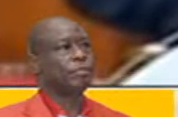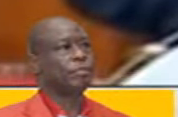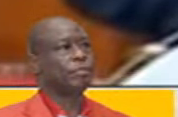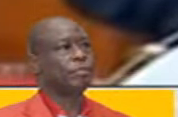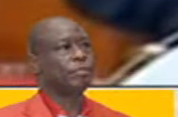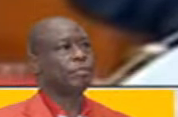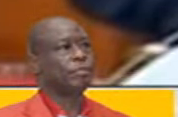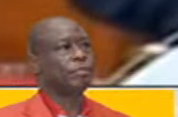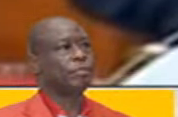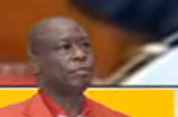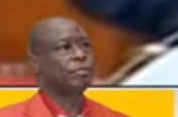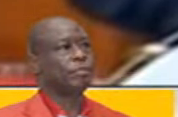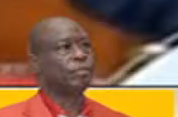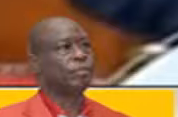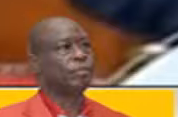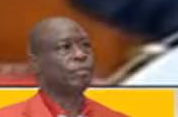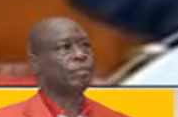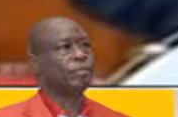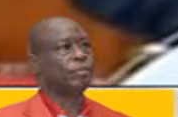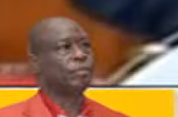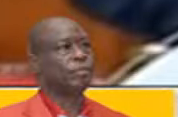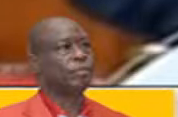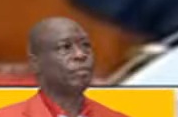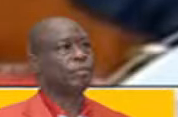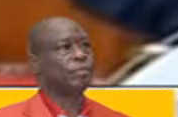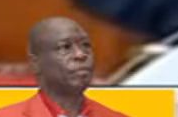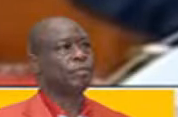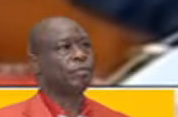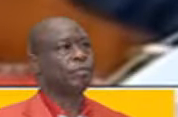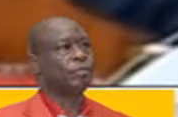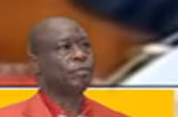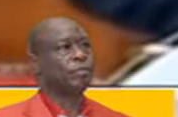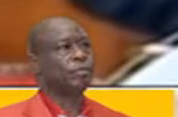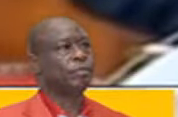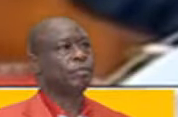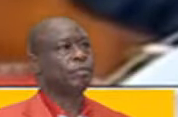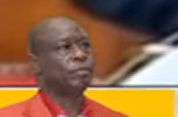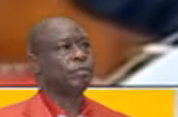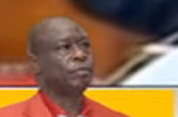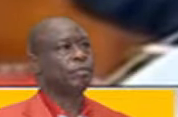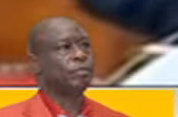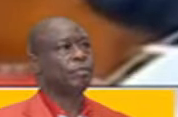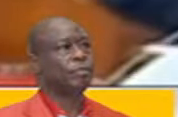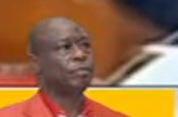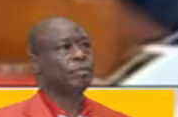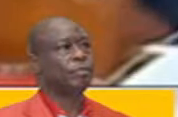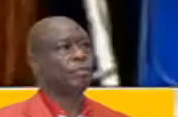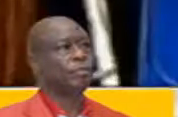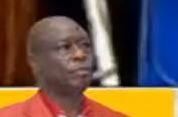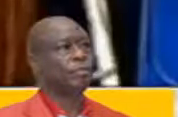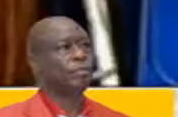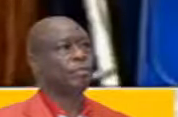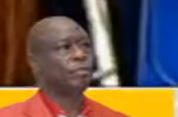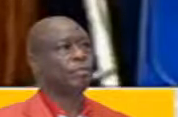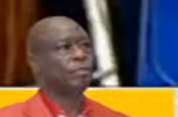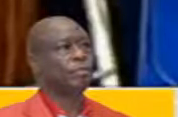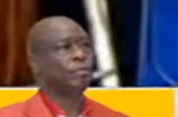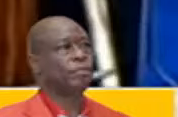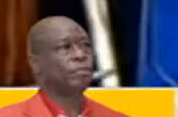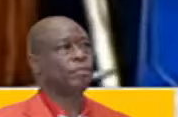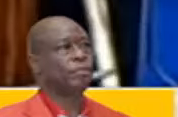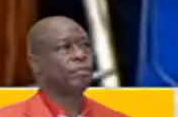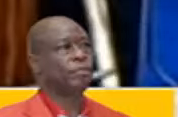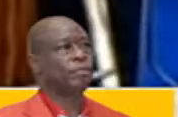joint report, is one Honorable Rigathi Gachagua. Where is this property located,